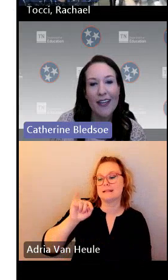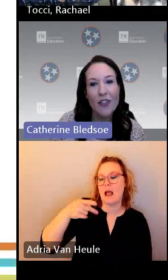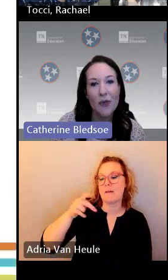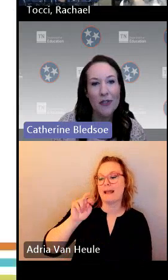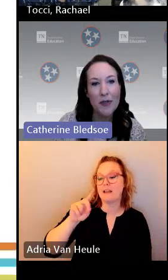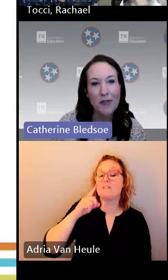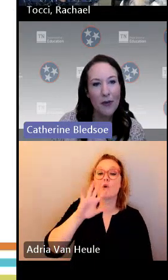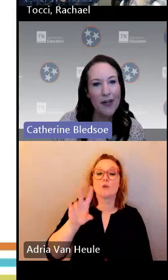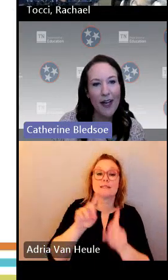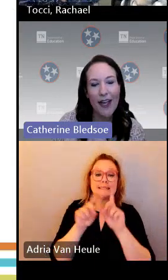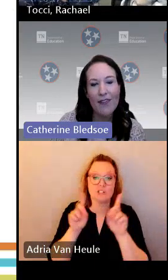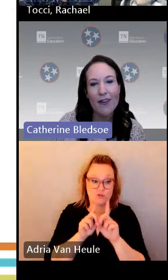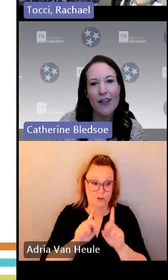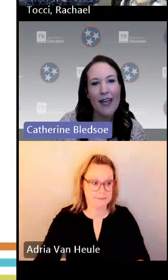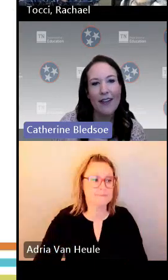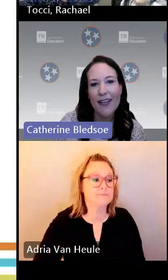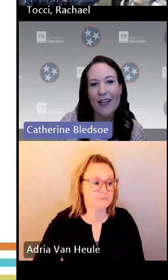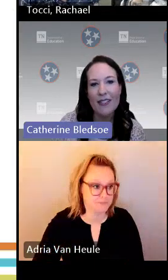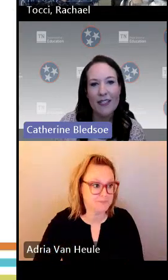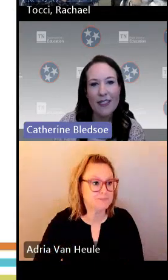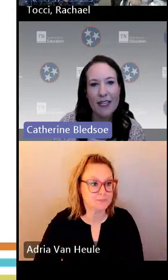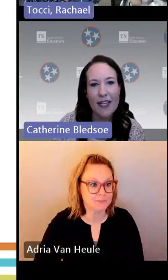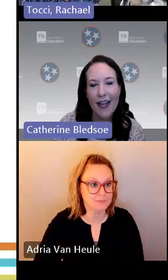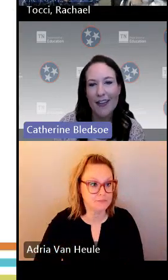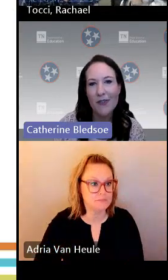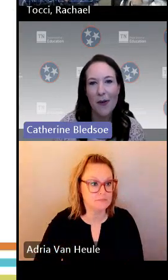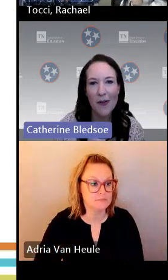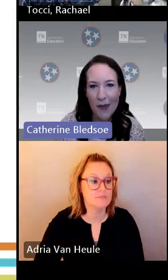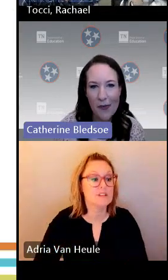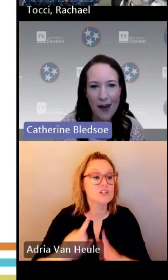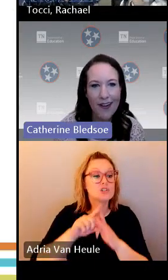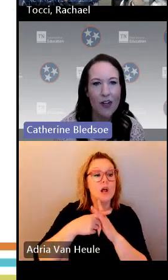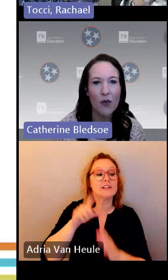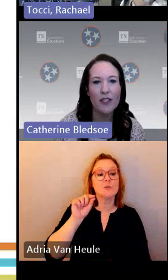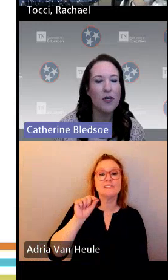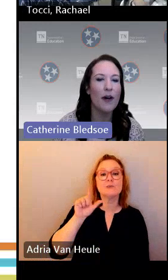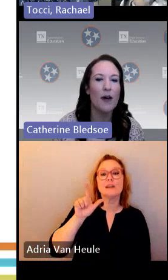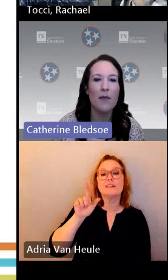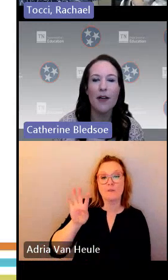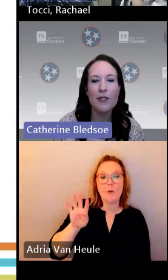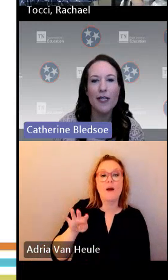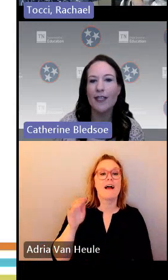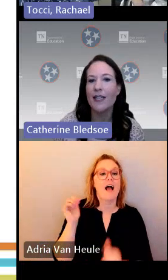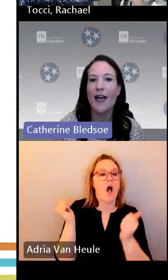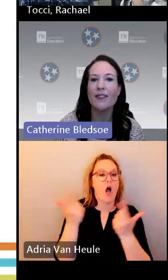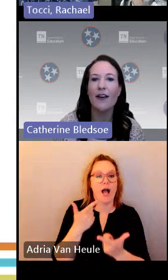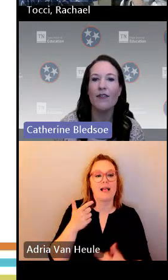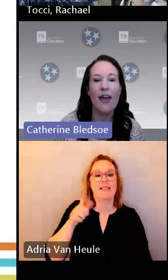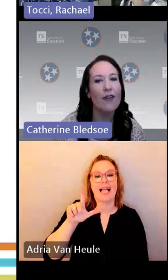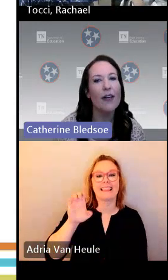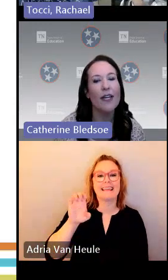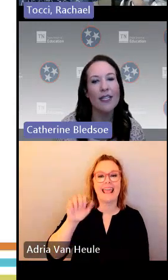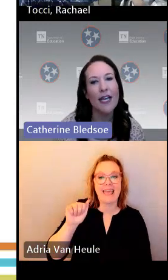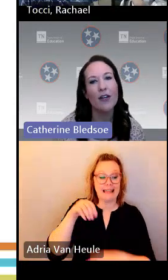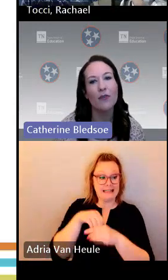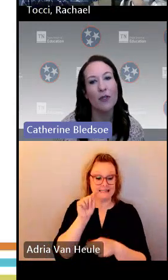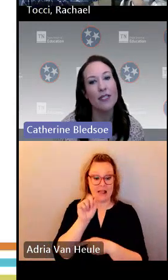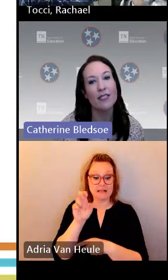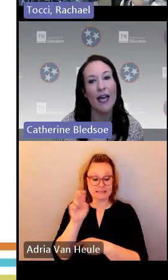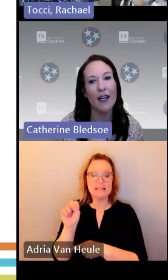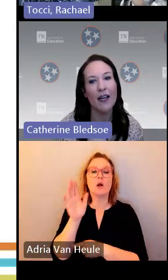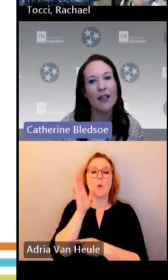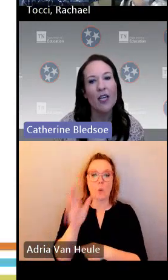Starting in 2024, every LEA in Tennessee, as you all are aware, are going to undertake the task of gathering